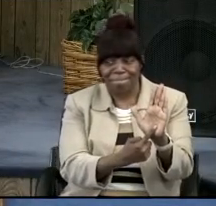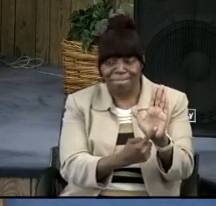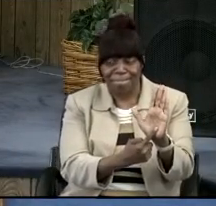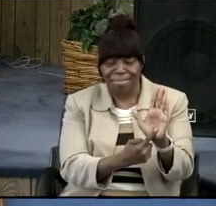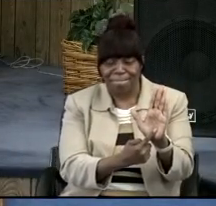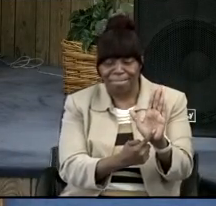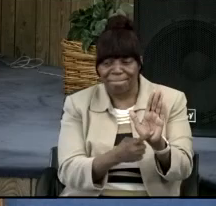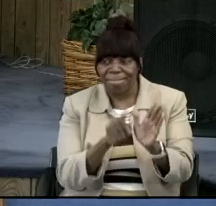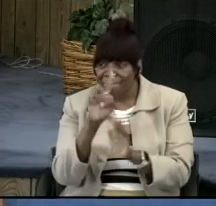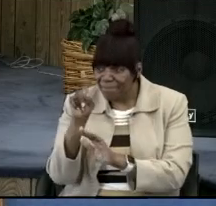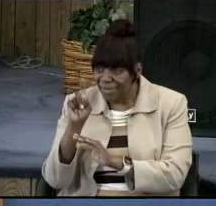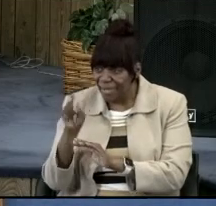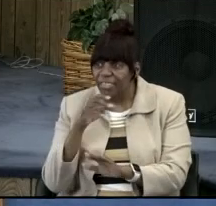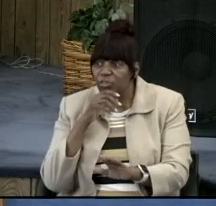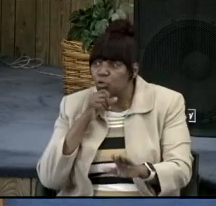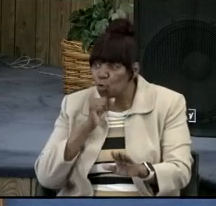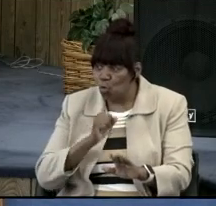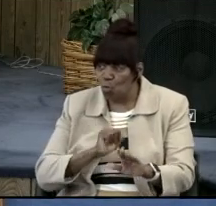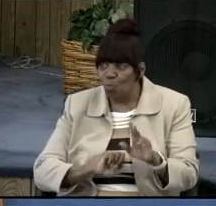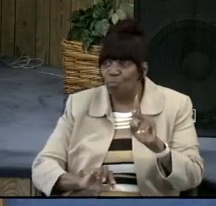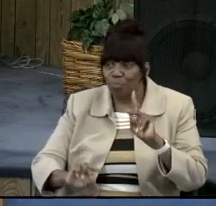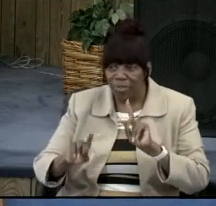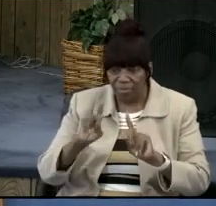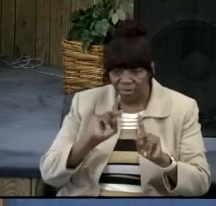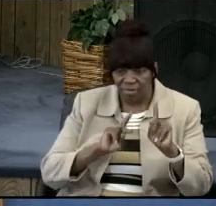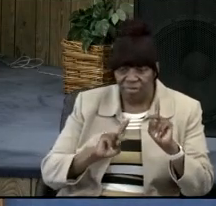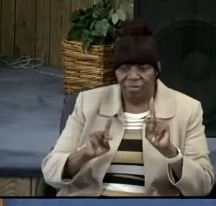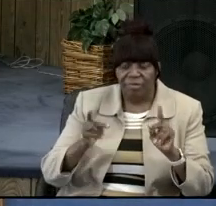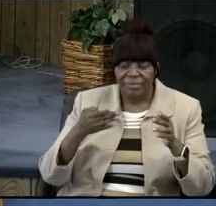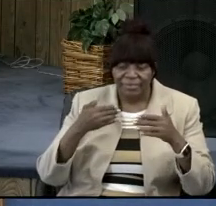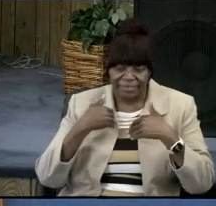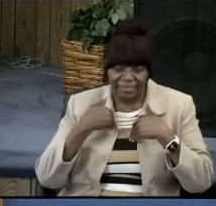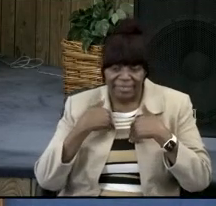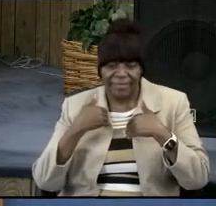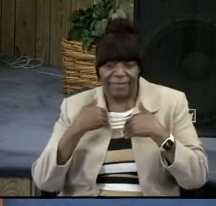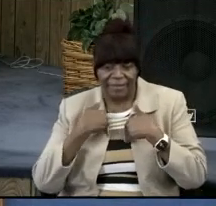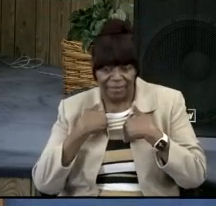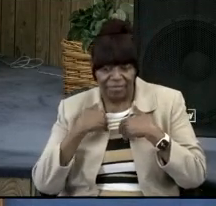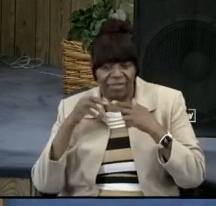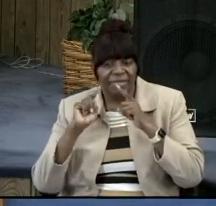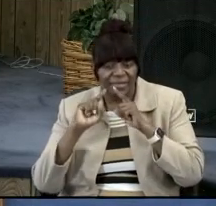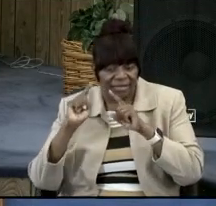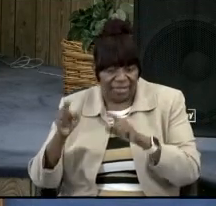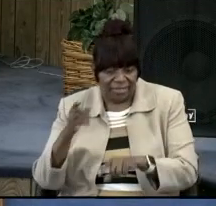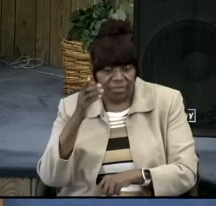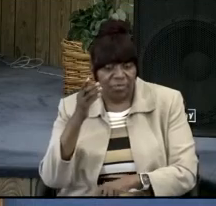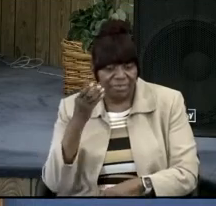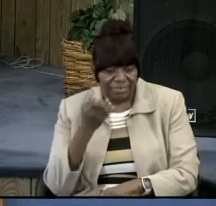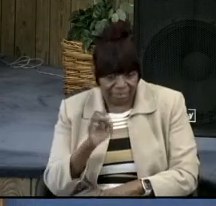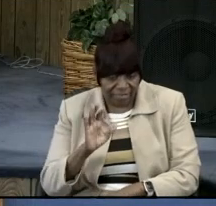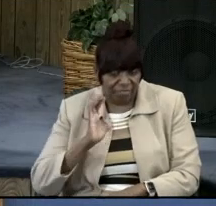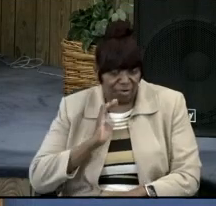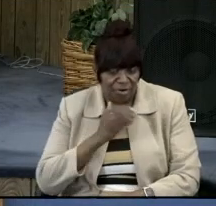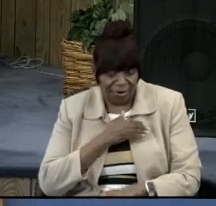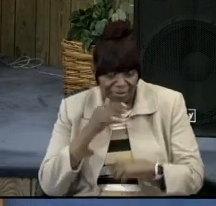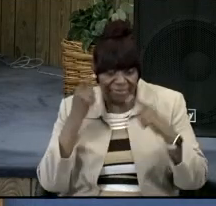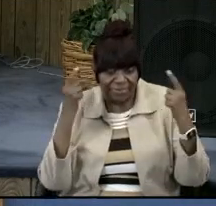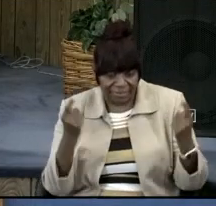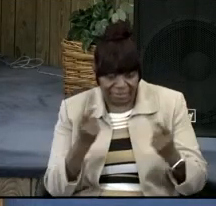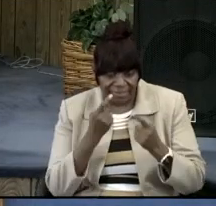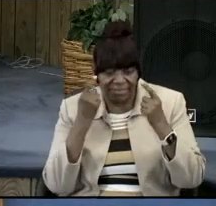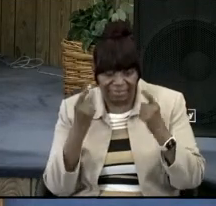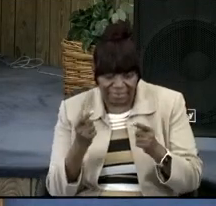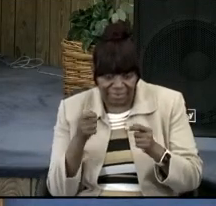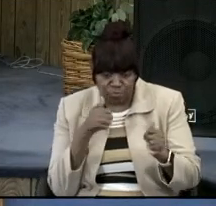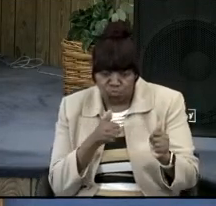Ask some of these older folk around here. We still paying for stuff that we thought we got away with because it caught